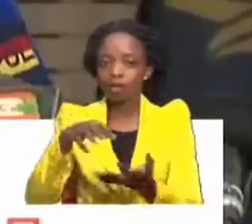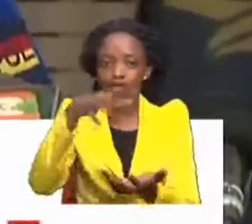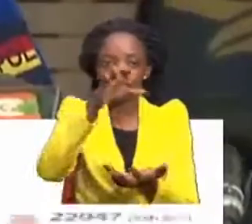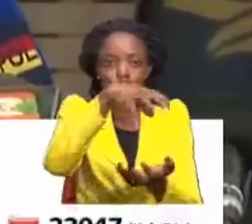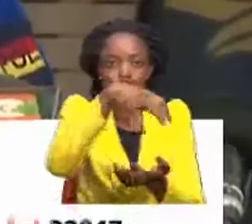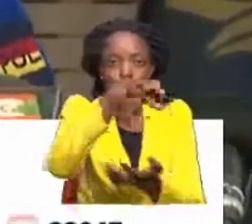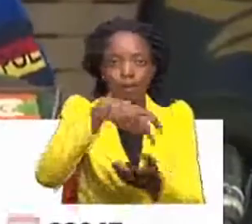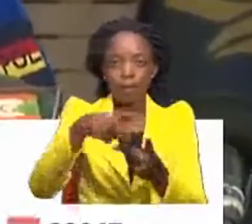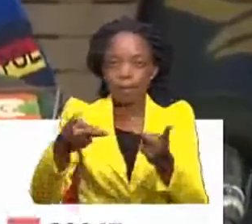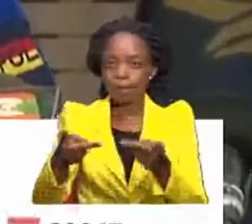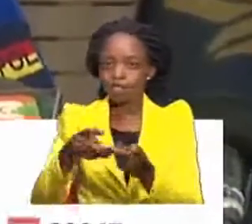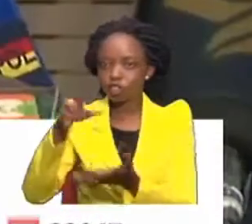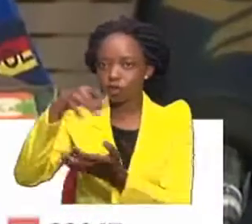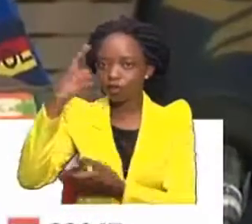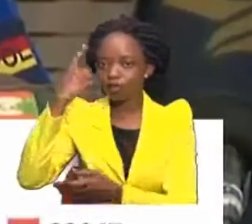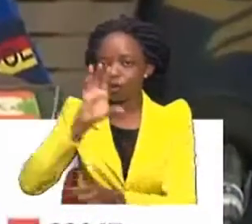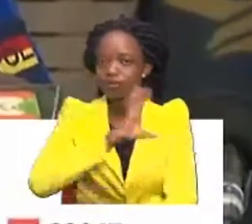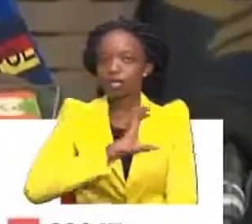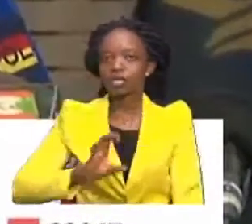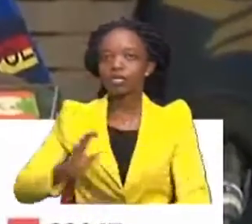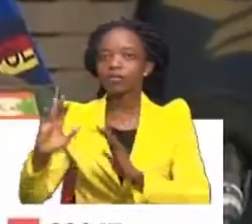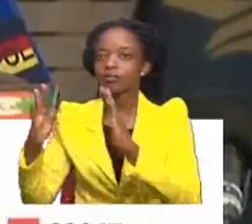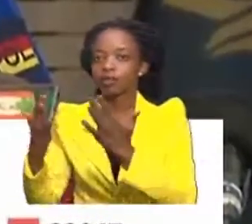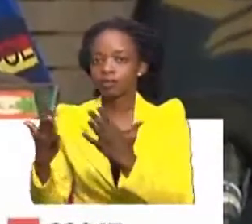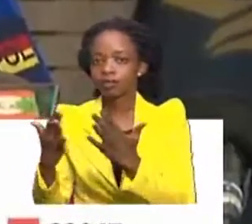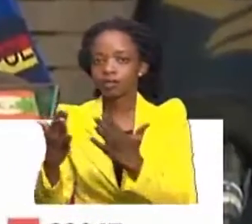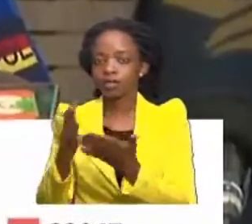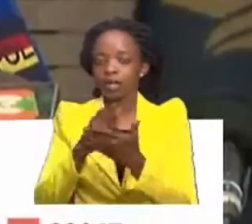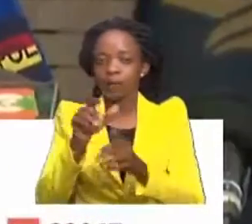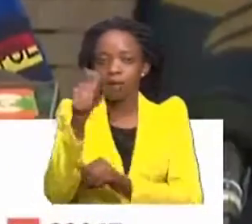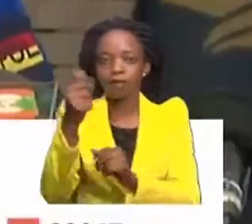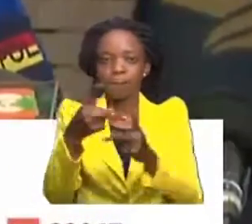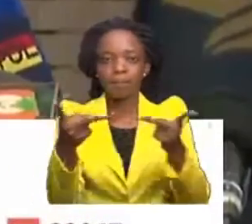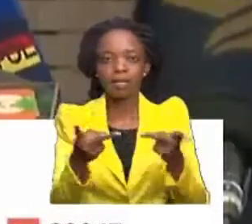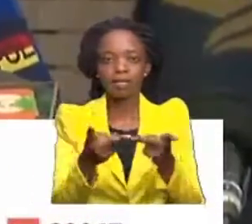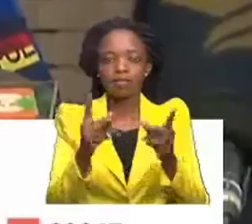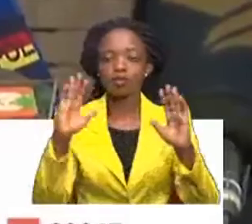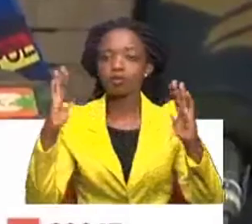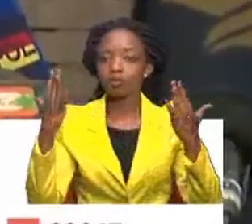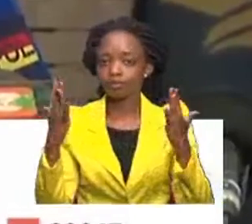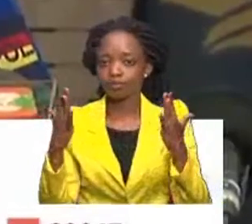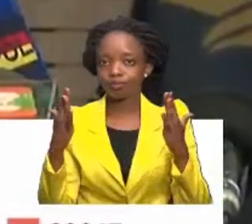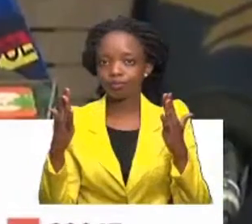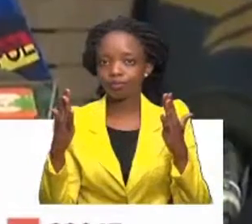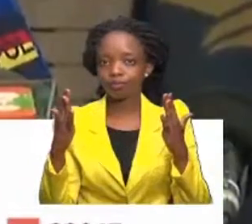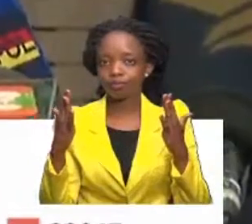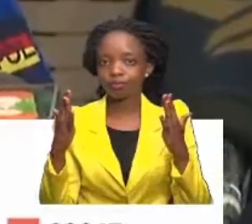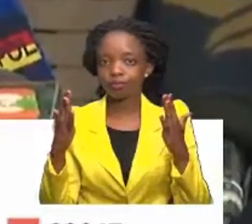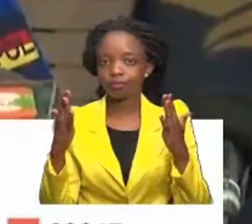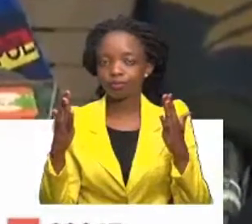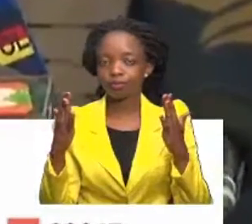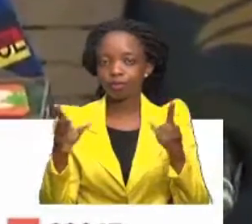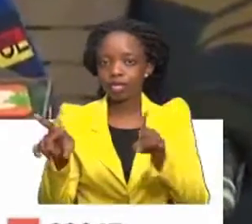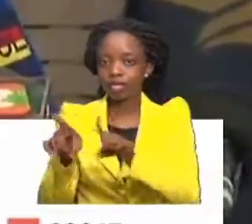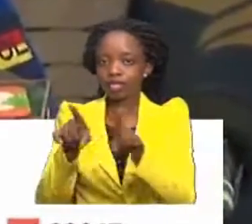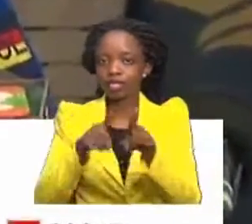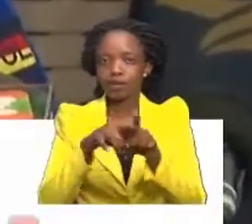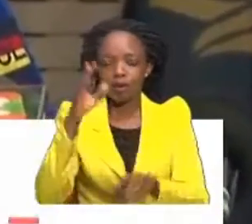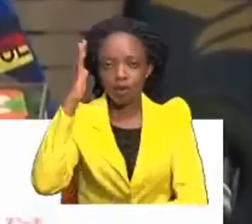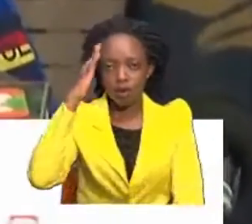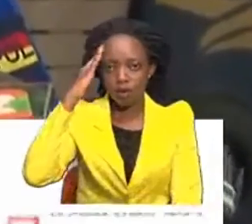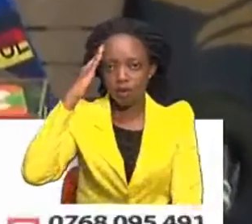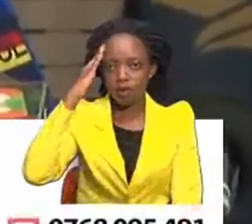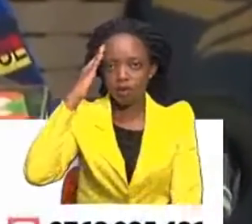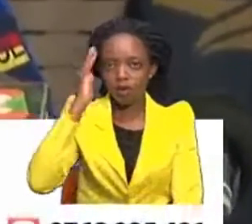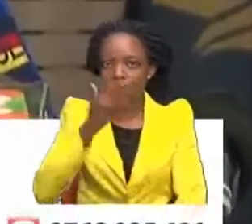malls to do shopping for Christmas, among other places for the celebrations. We are also aware that